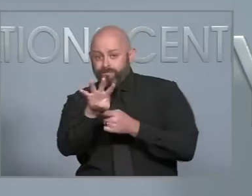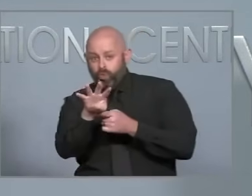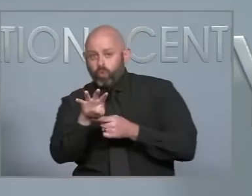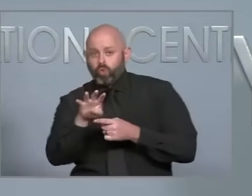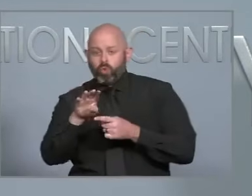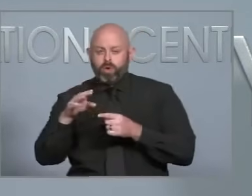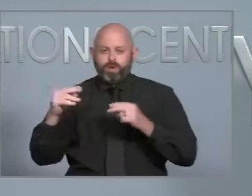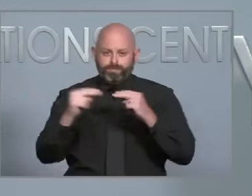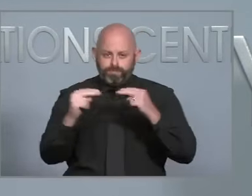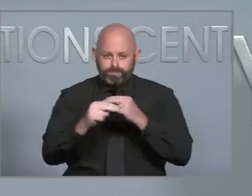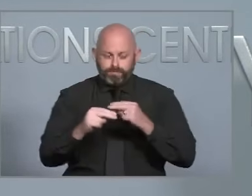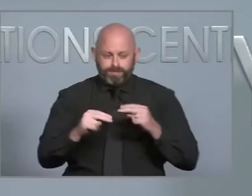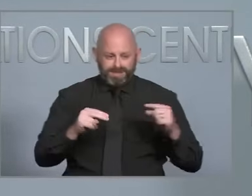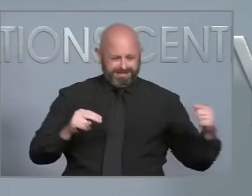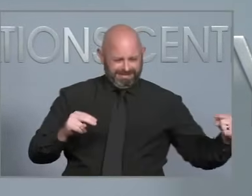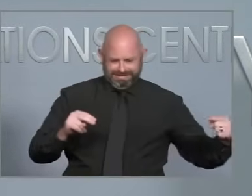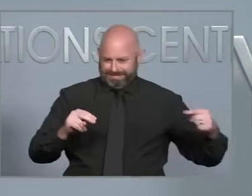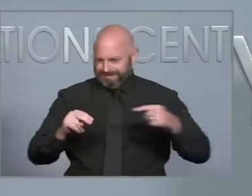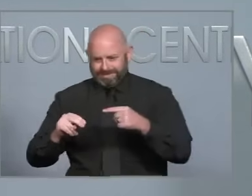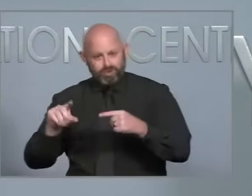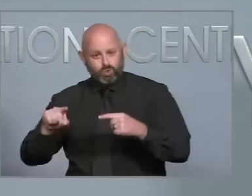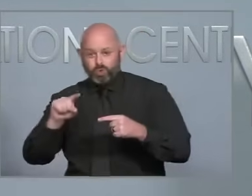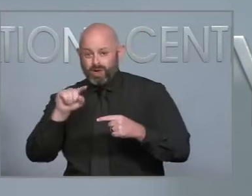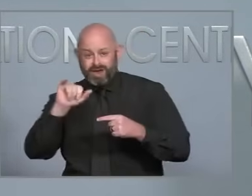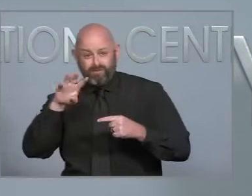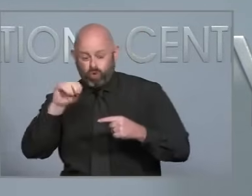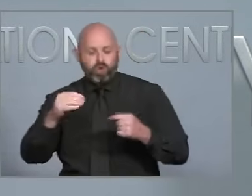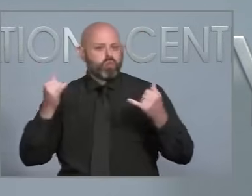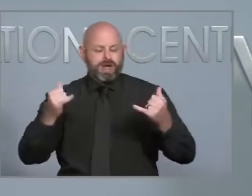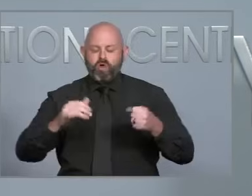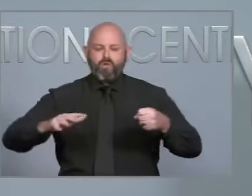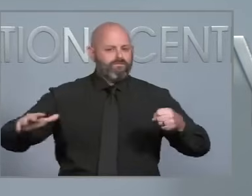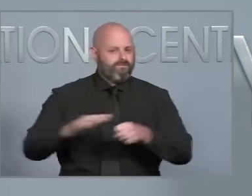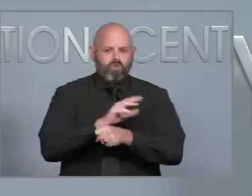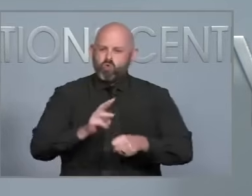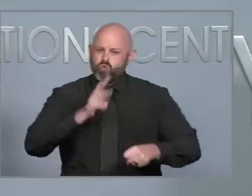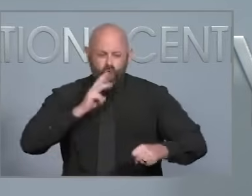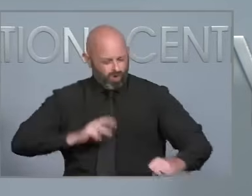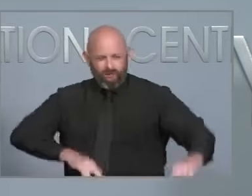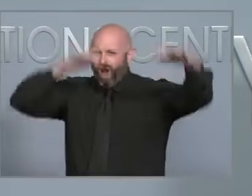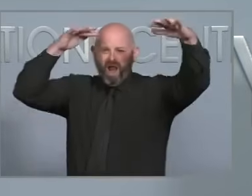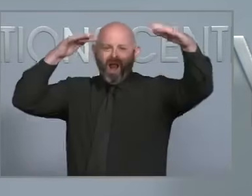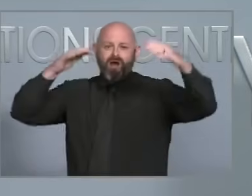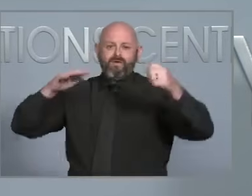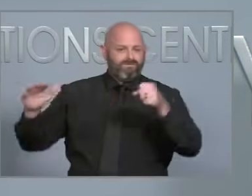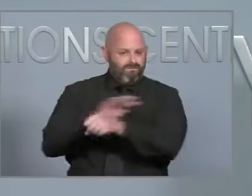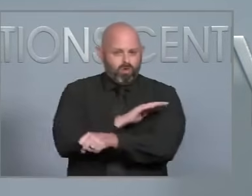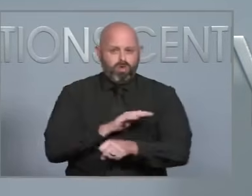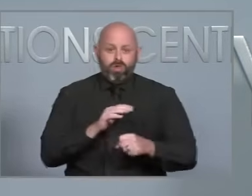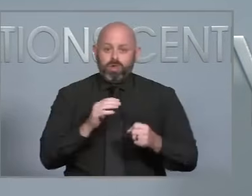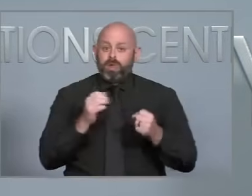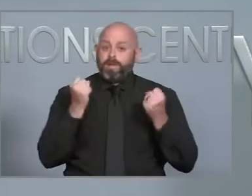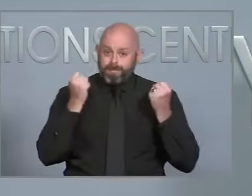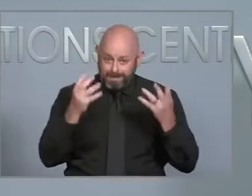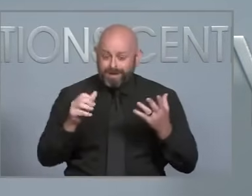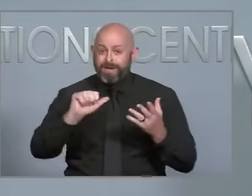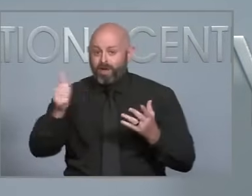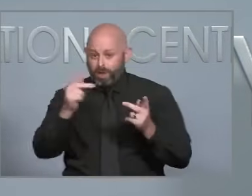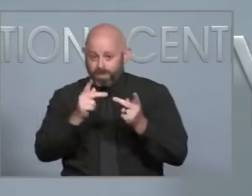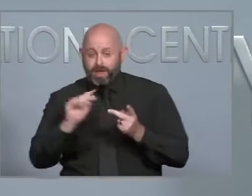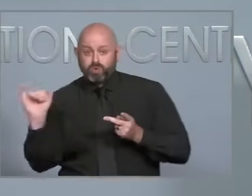at I-40 is completely underwater. So there's many other locations, and this is a rapidly